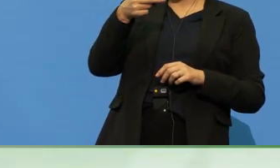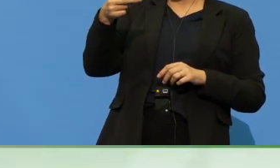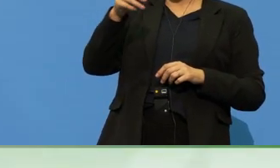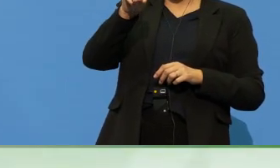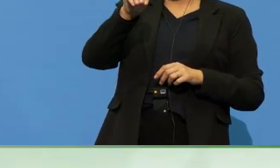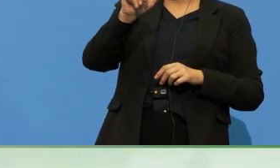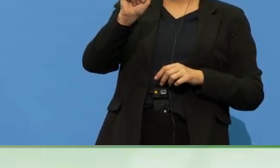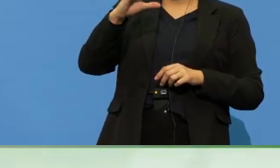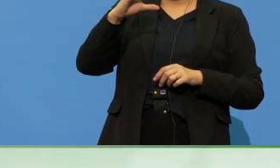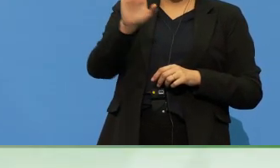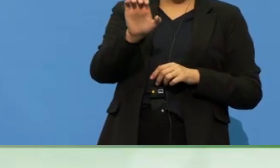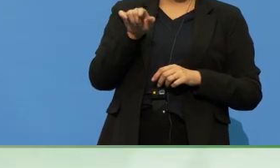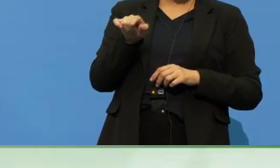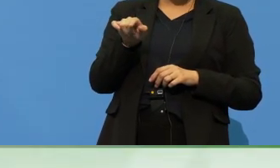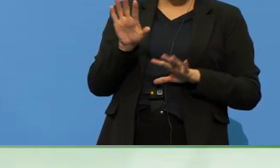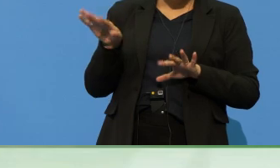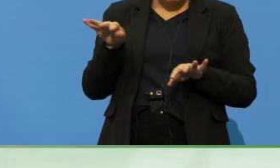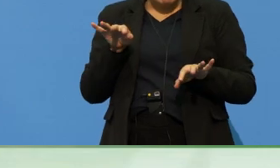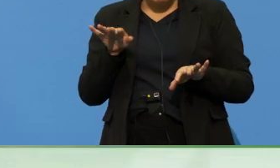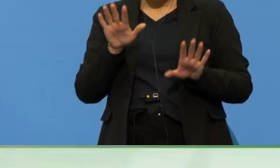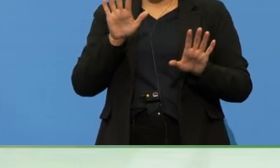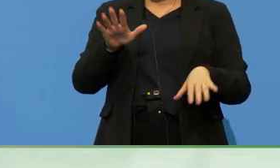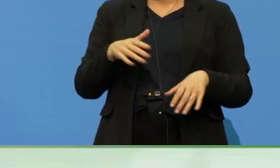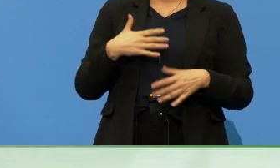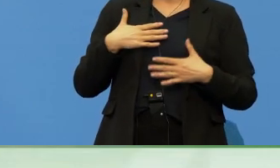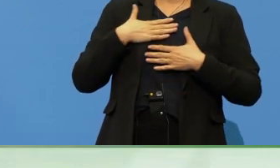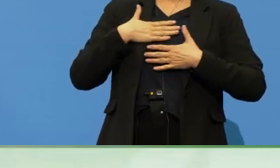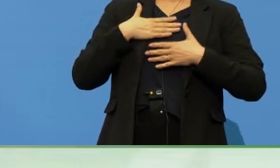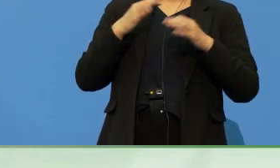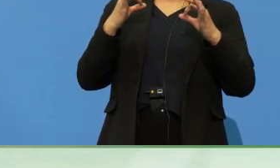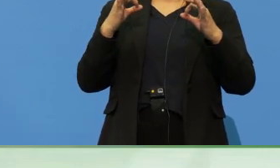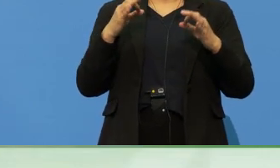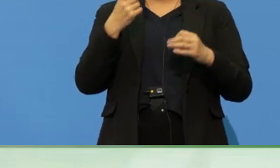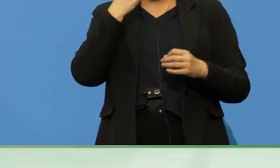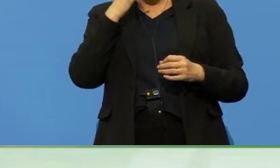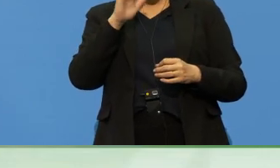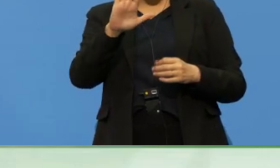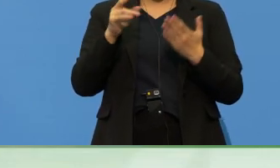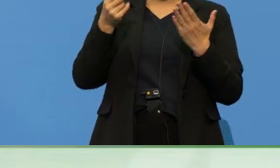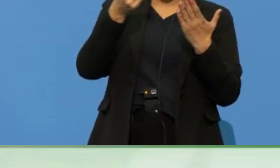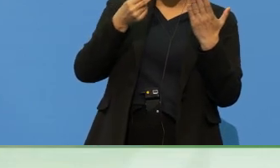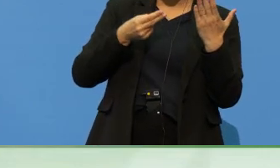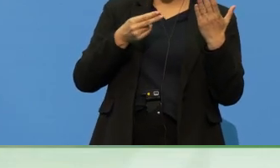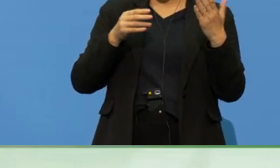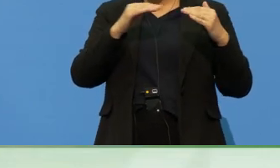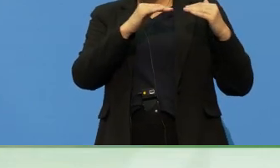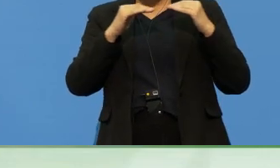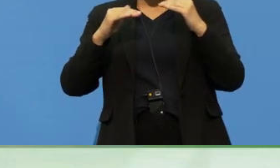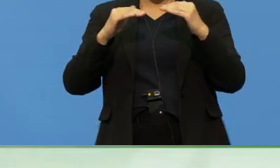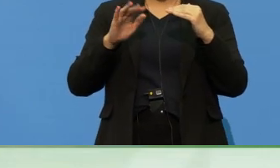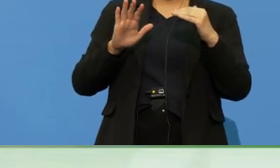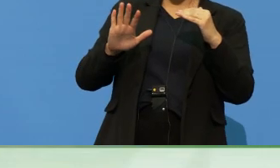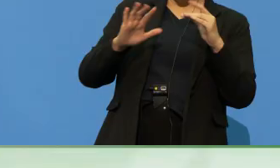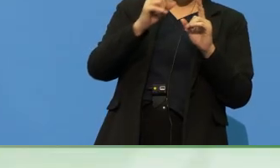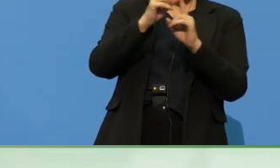of universal design as a means to change attitudes and conversations and language and understanding of what it